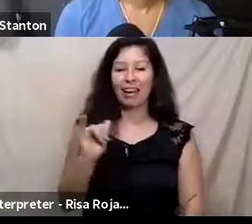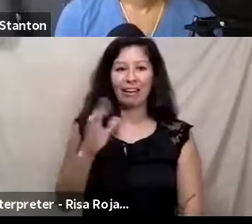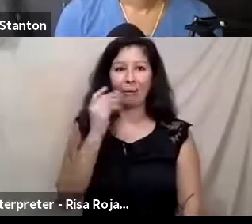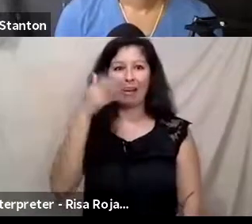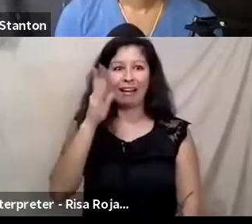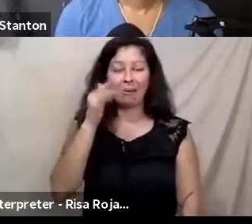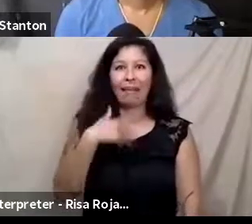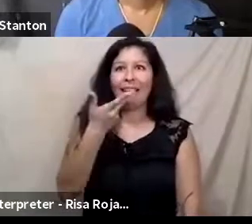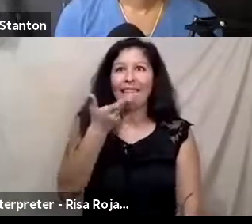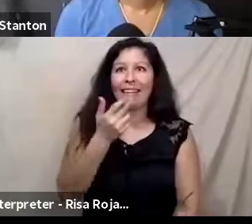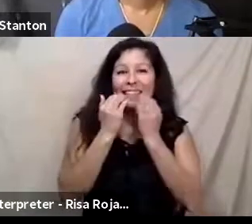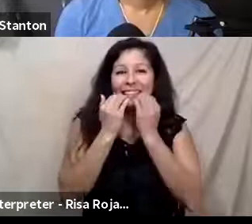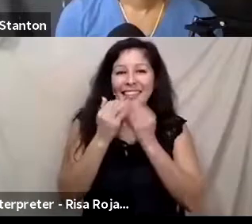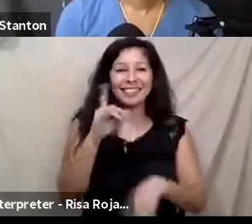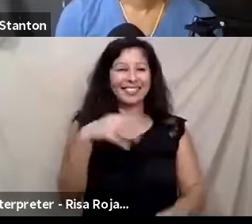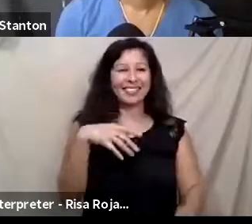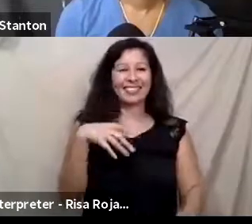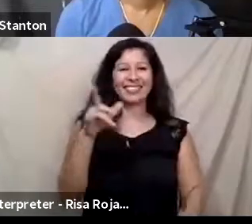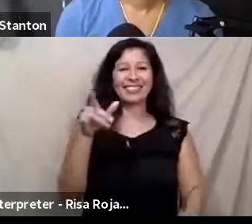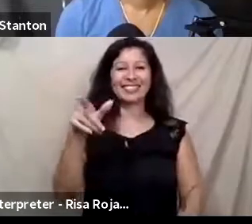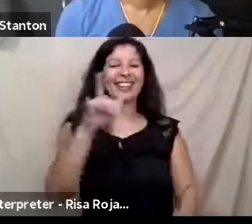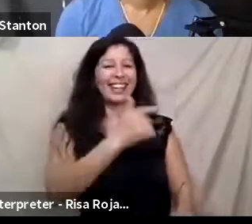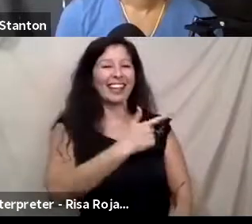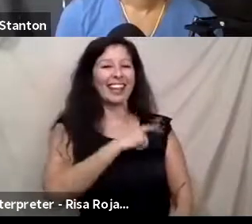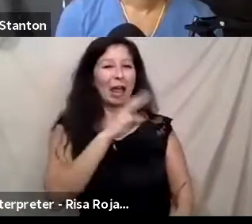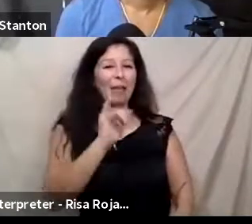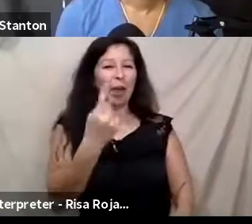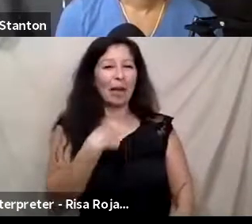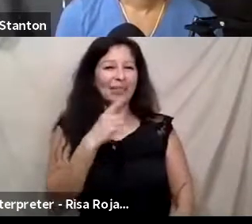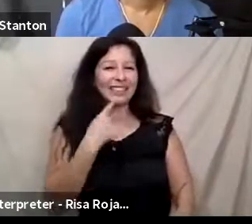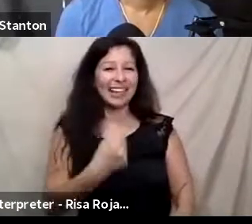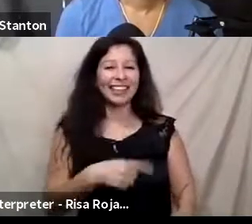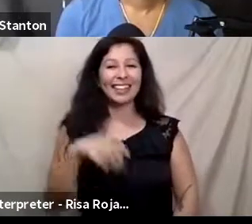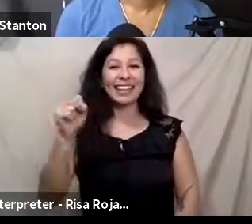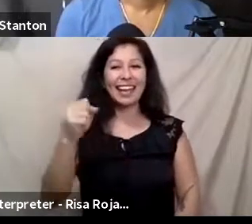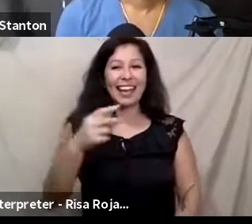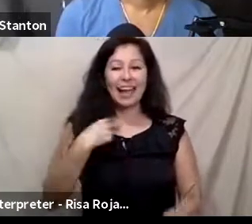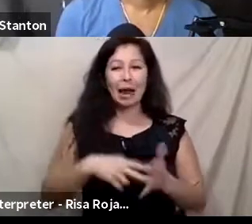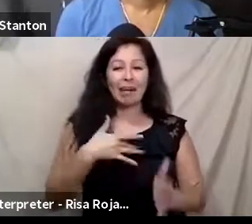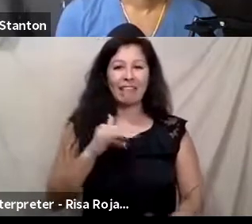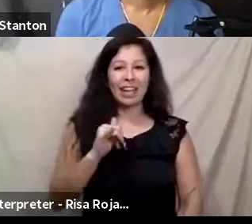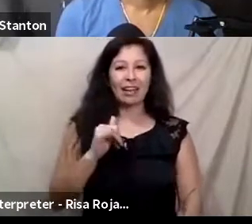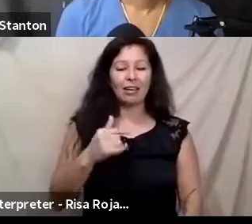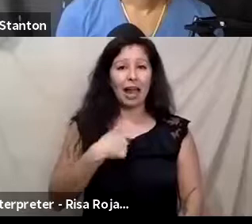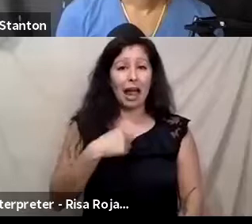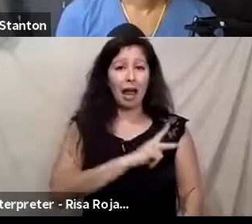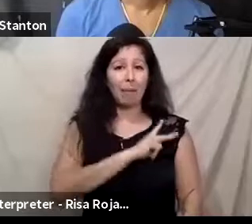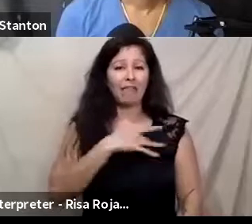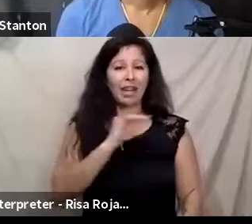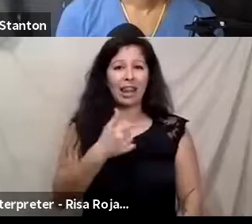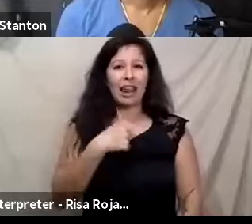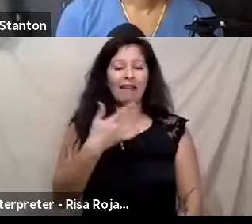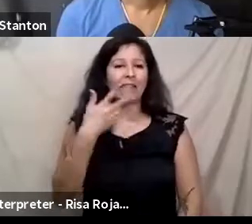God, oh my gosh. Talk that's the one I was gonna say. Yeah, I mean, I feel like I personally feel like I've been